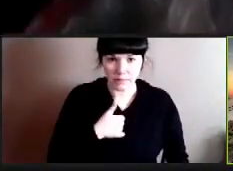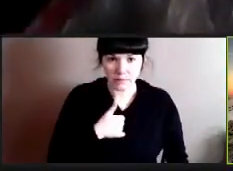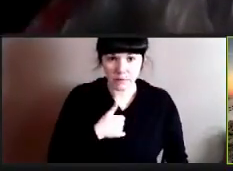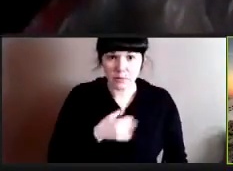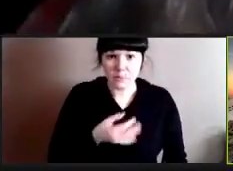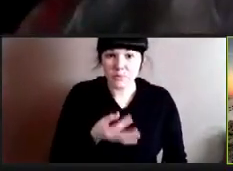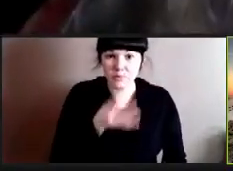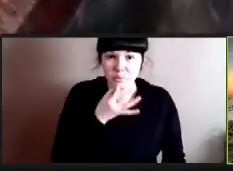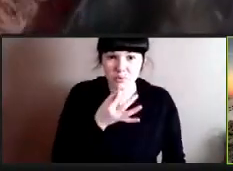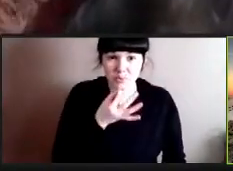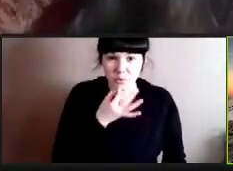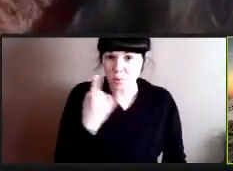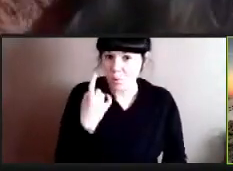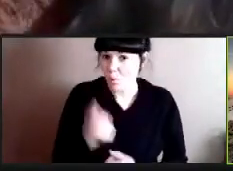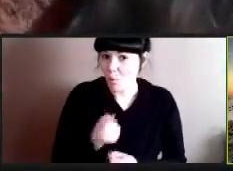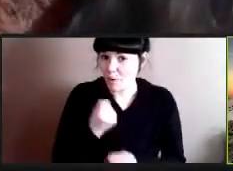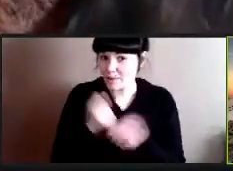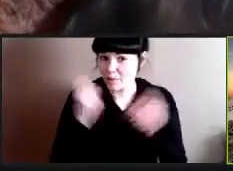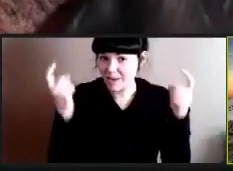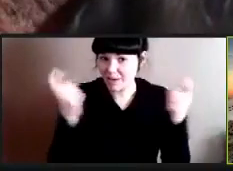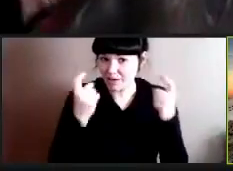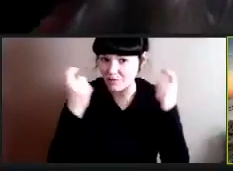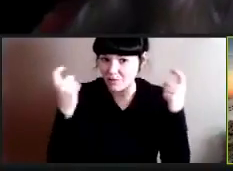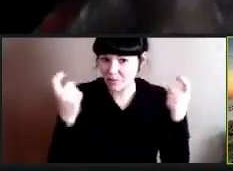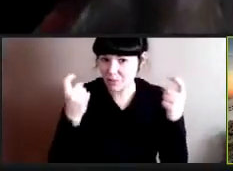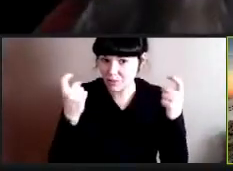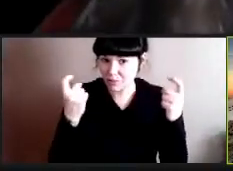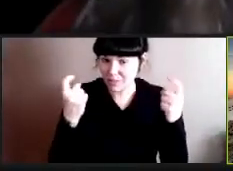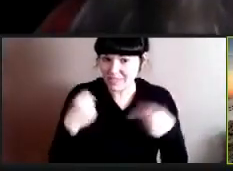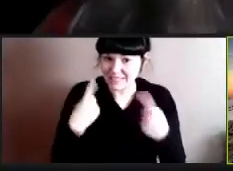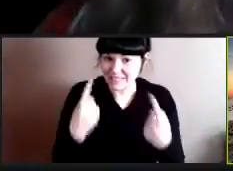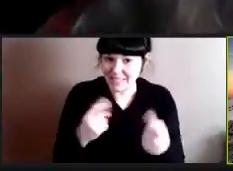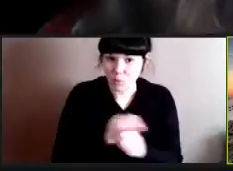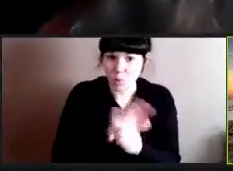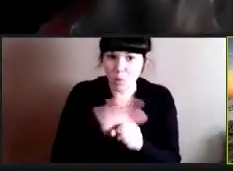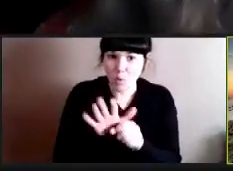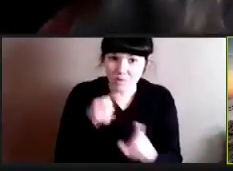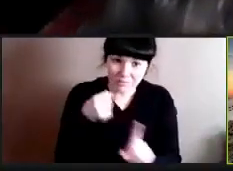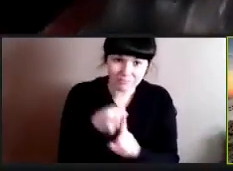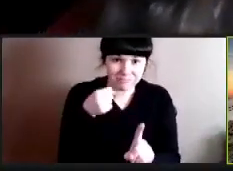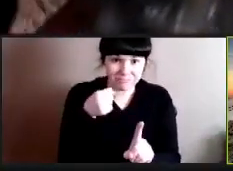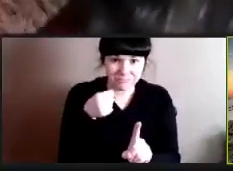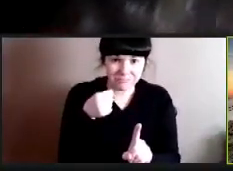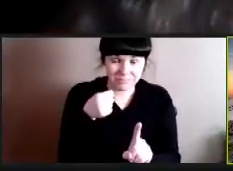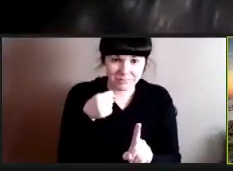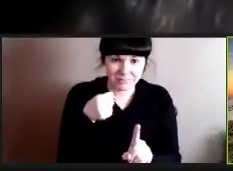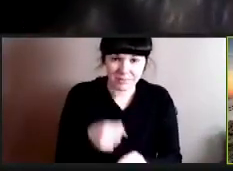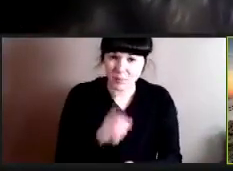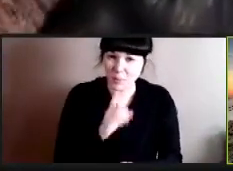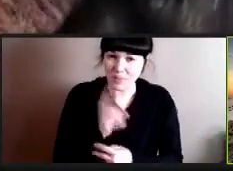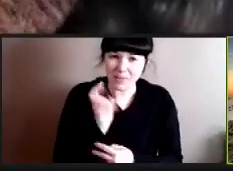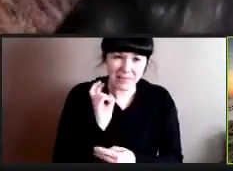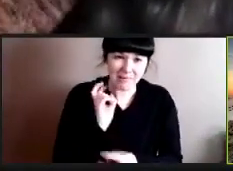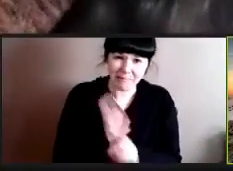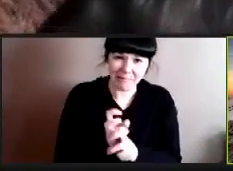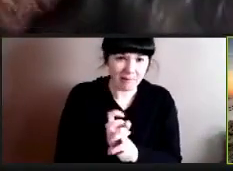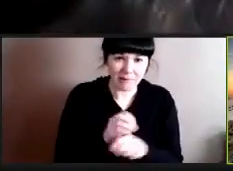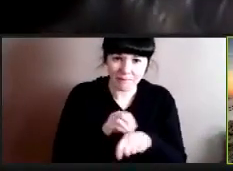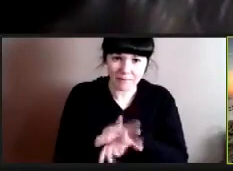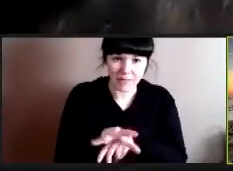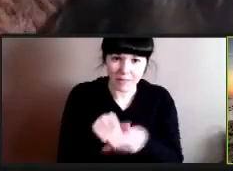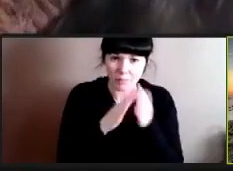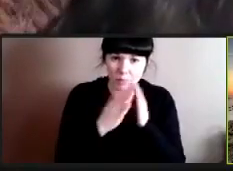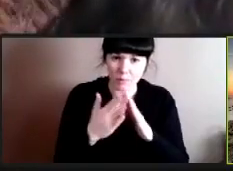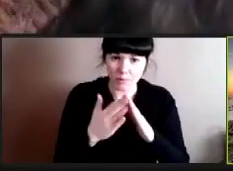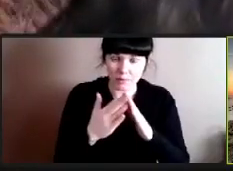hit our backyards, our communities real hard, right? We had restrictions put in place, our social